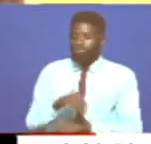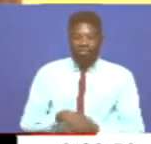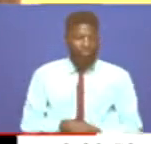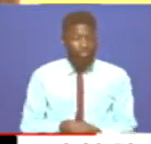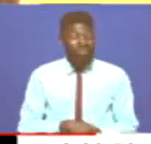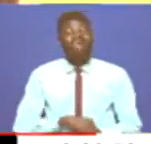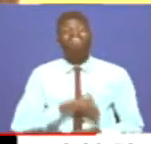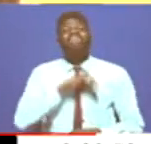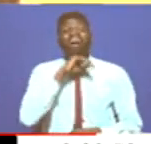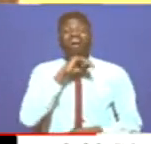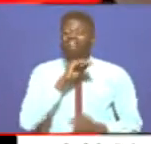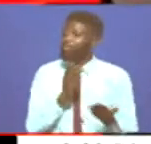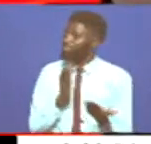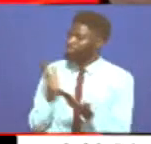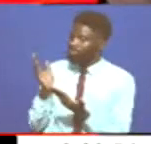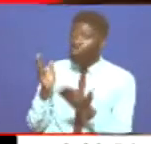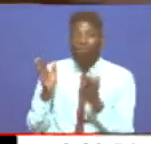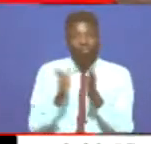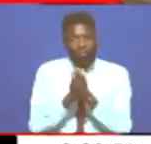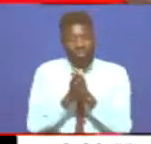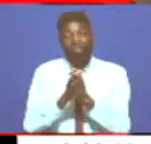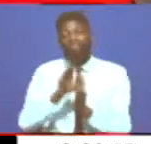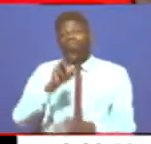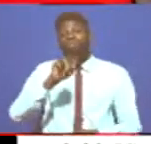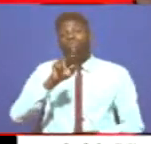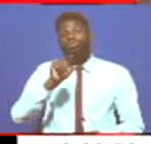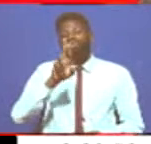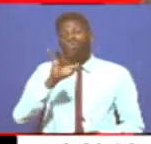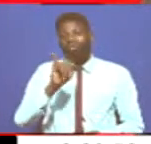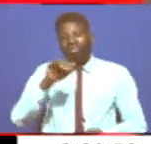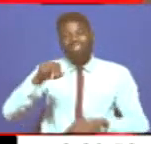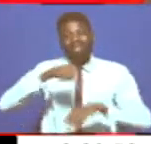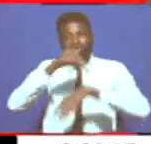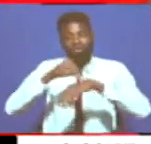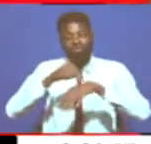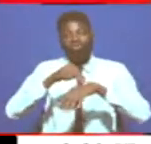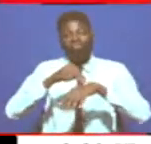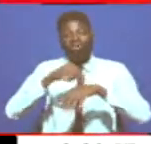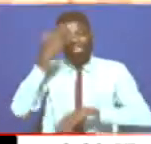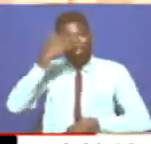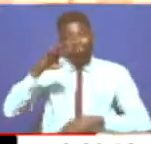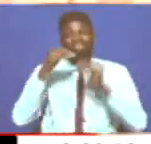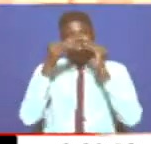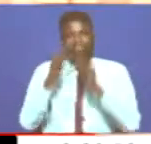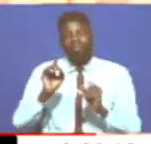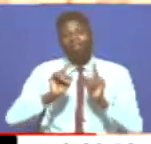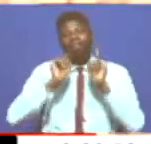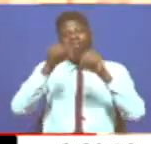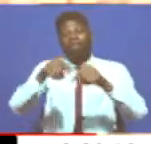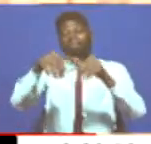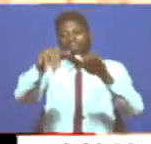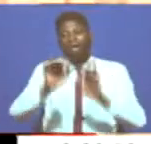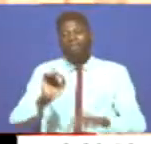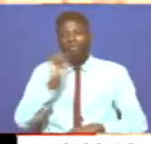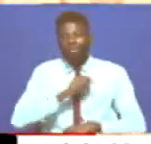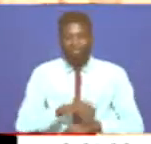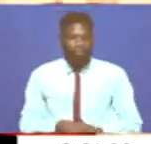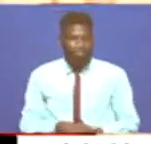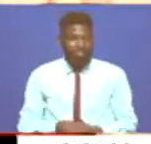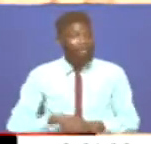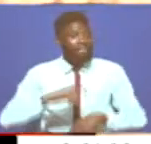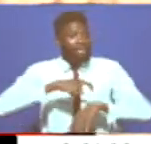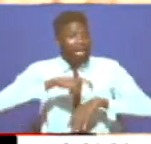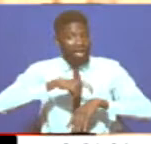Odinga, National Assembly Speaker Justin Muturi were among those who attended the burial. Tukiwa kwa bunge tulikuwa na yeye